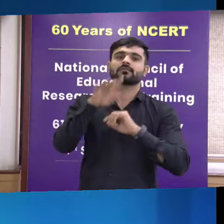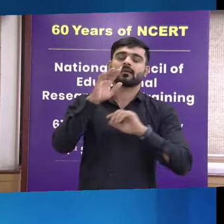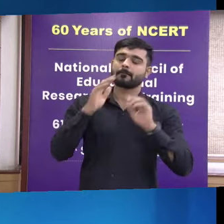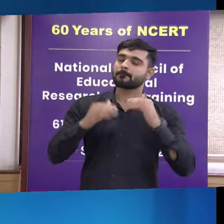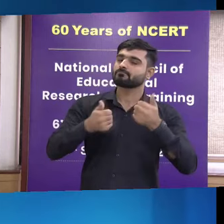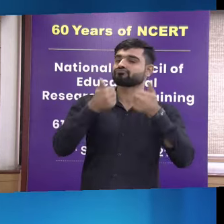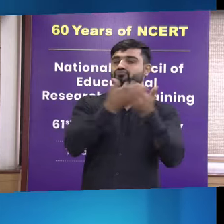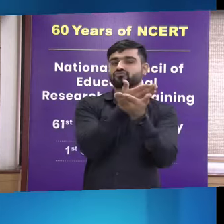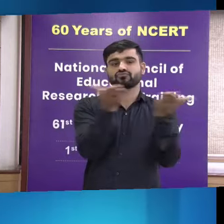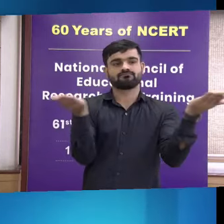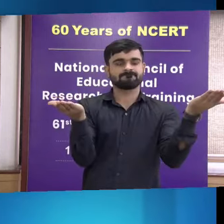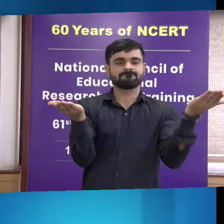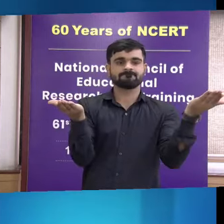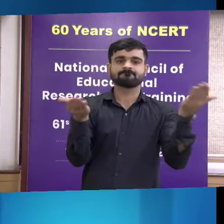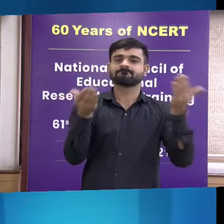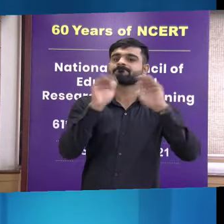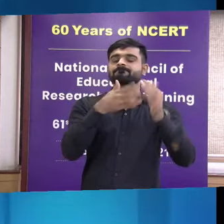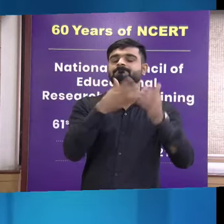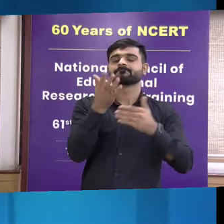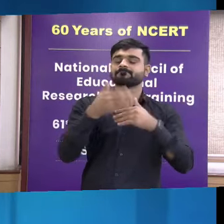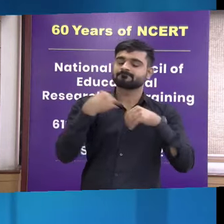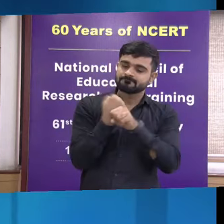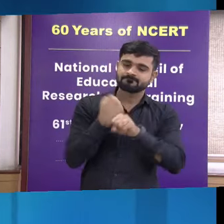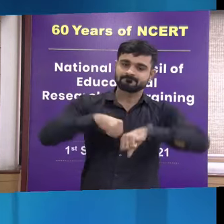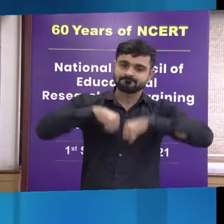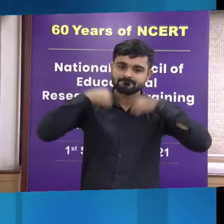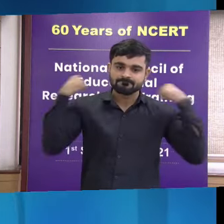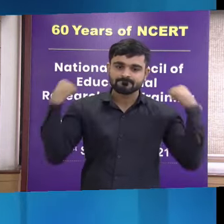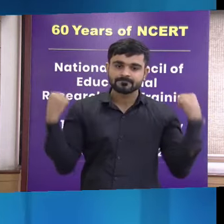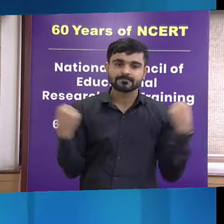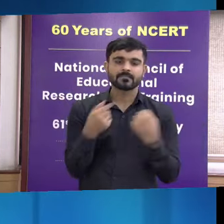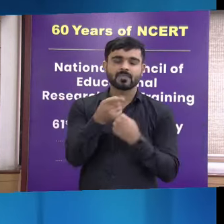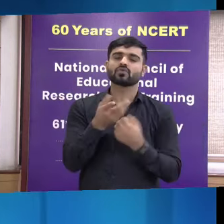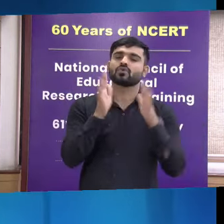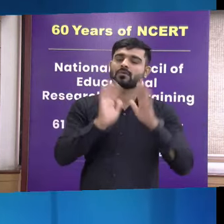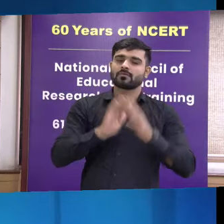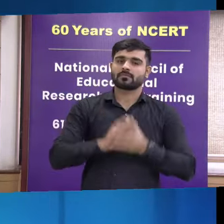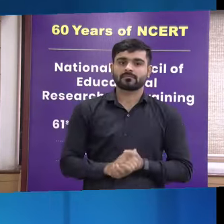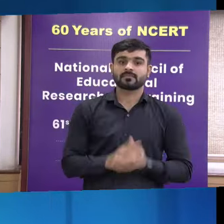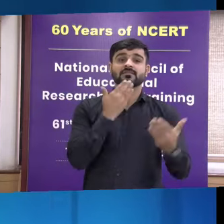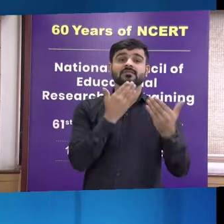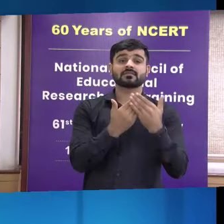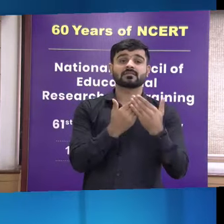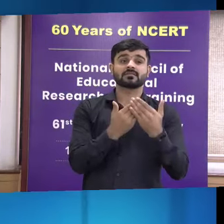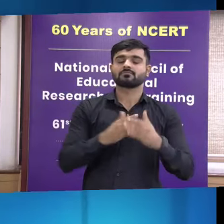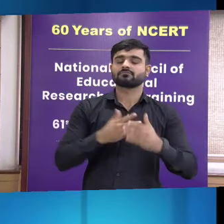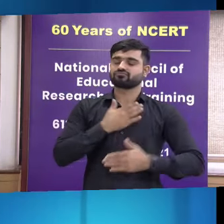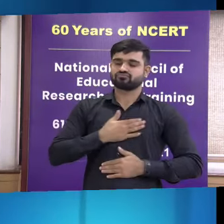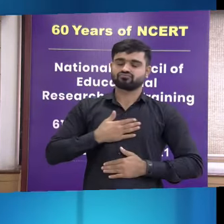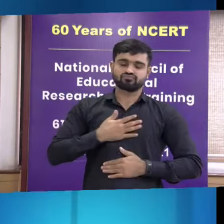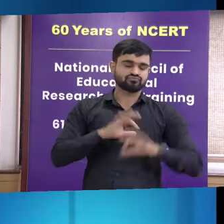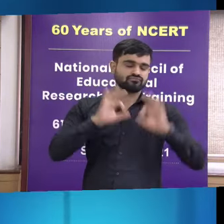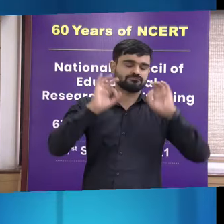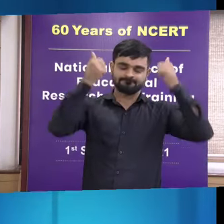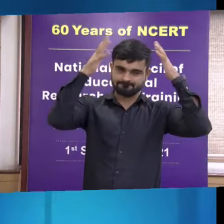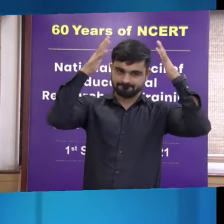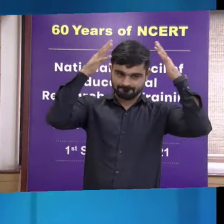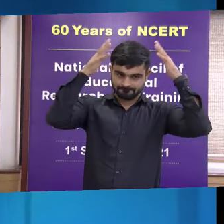wishes for the future endeavor. With this few words, thank you. Jai Hind.